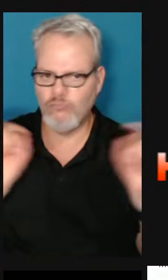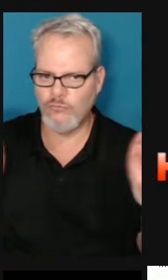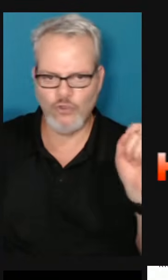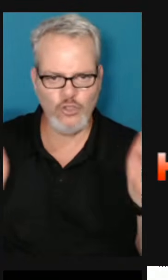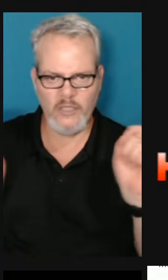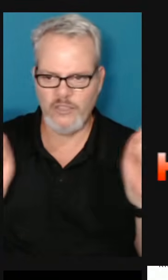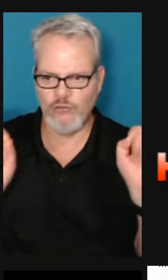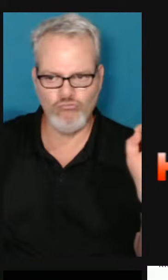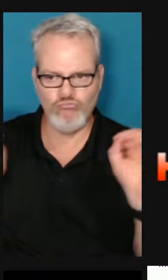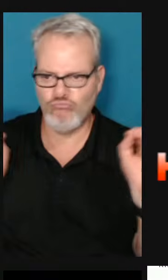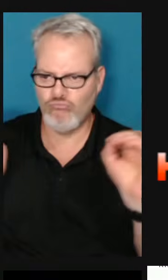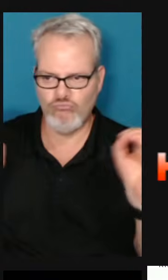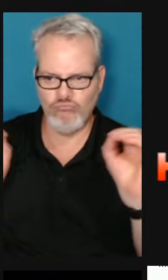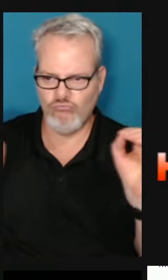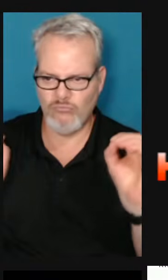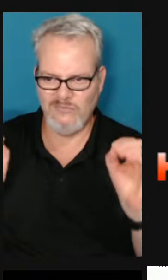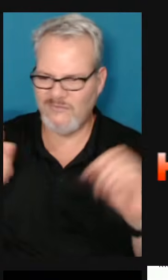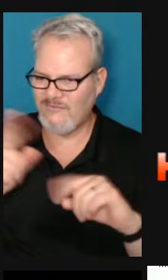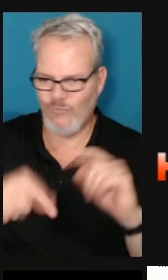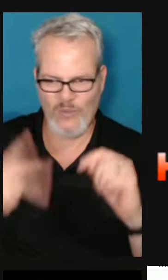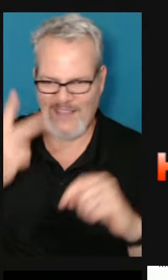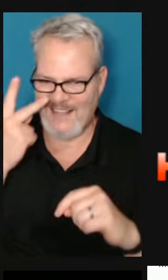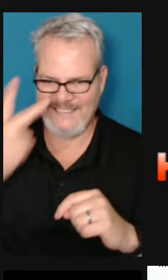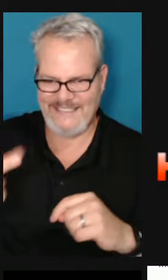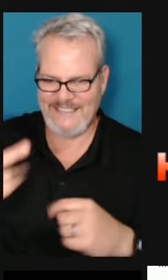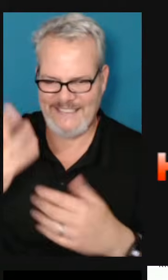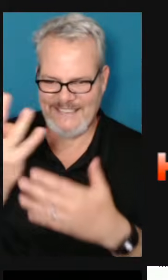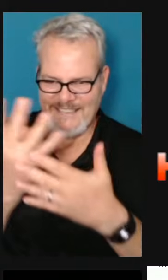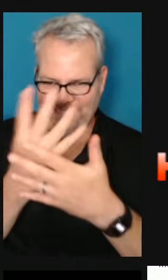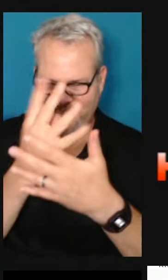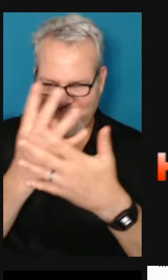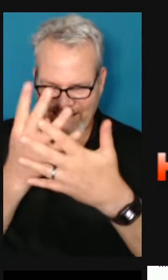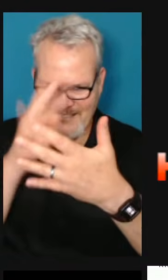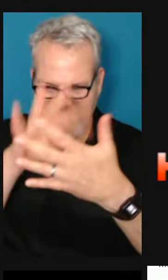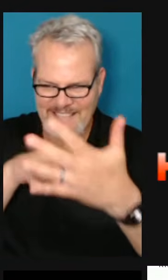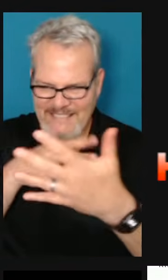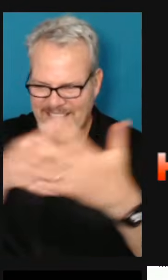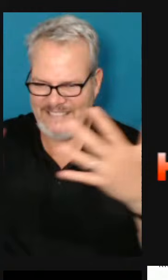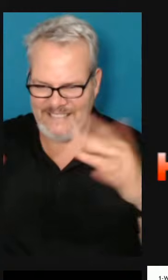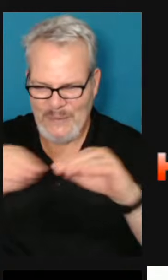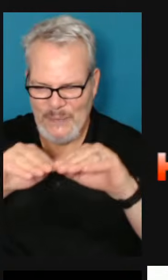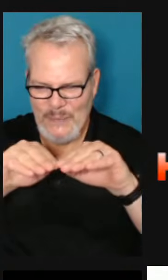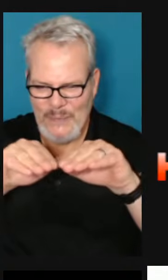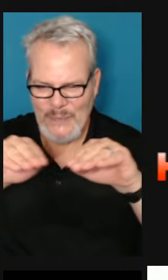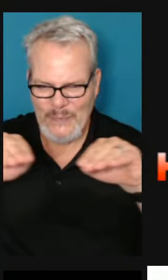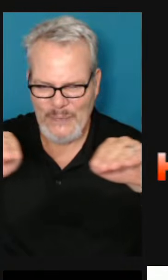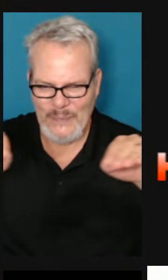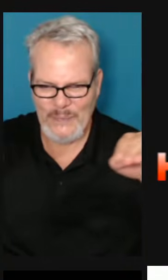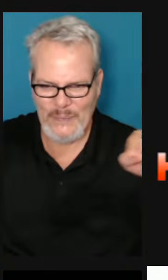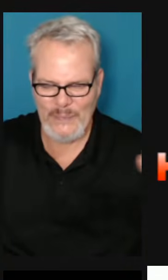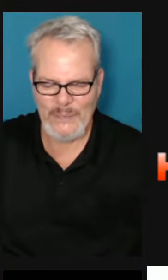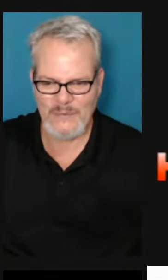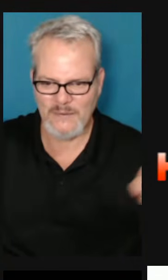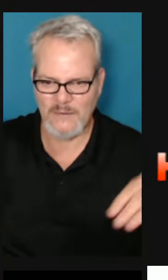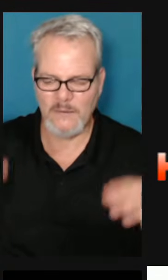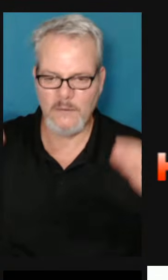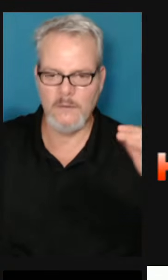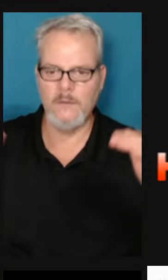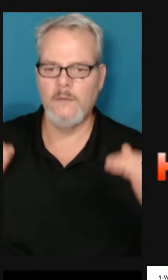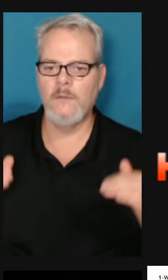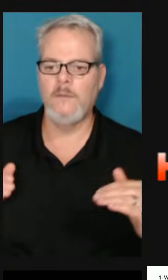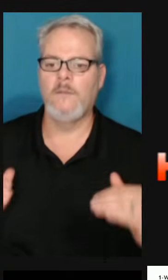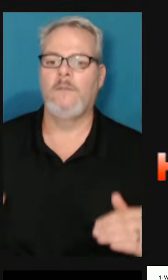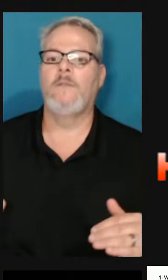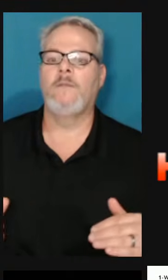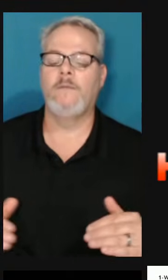there is a little change, but we can't see because the scale is blown out from the noise in the graph here, one way or the other. Here's our